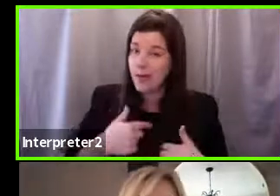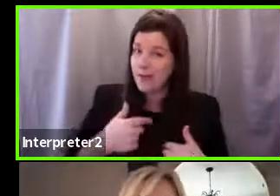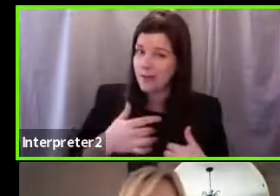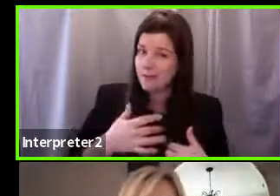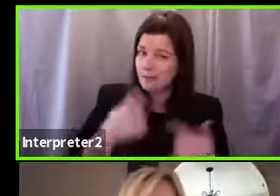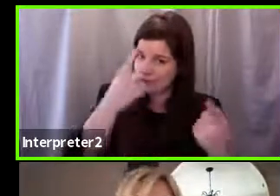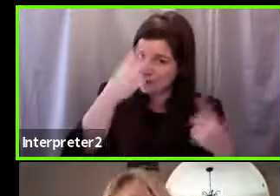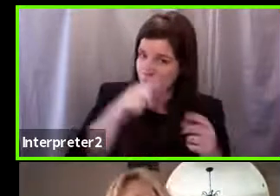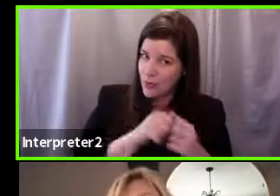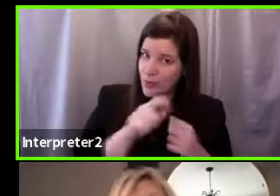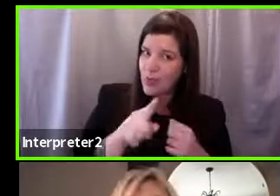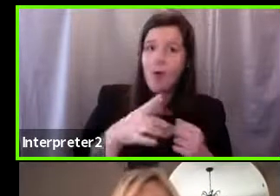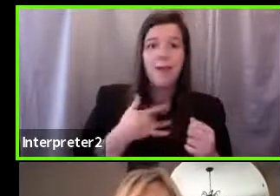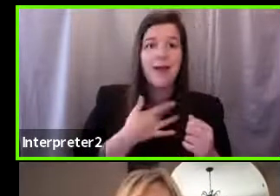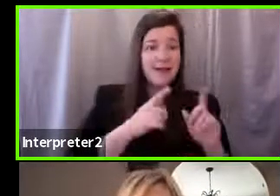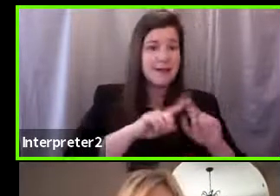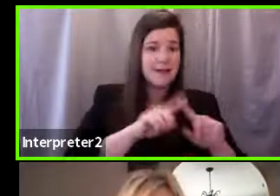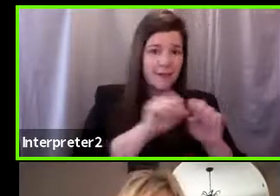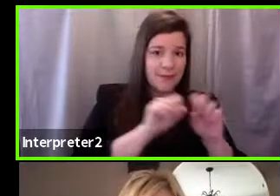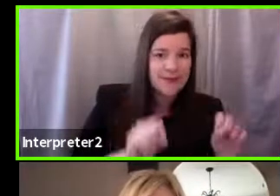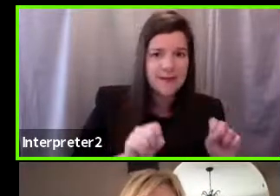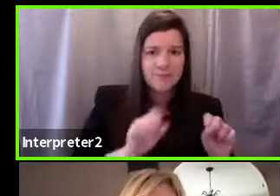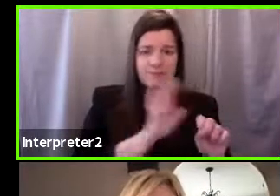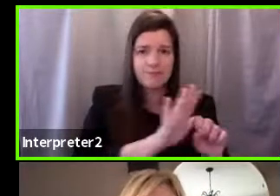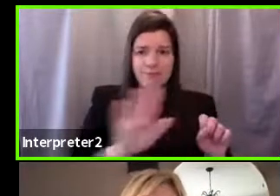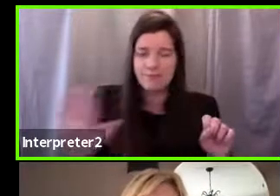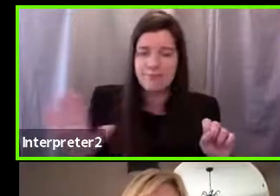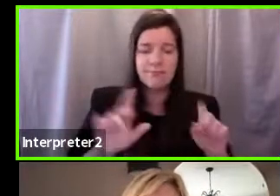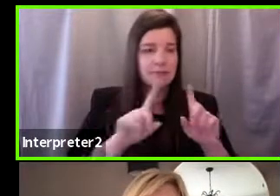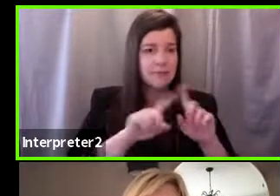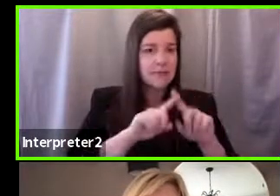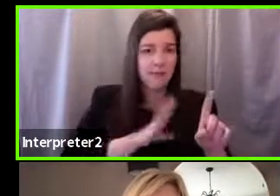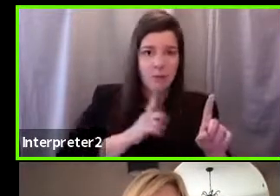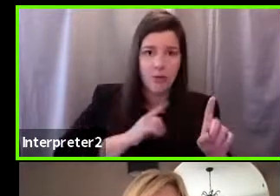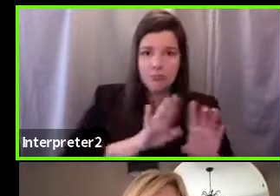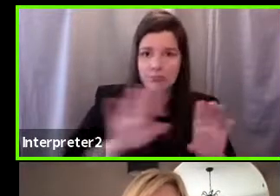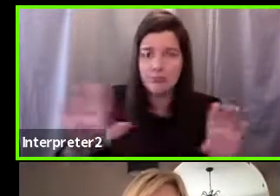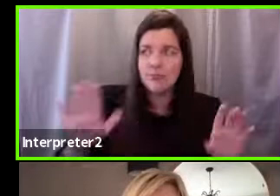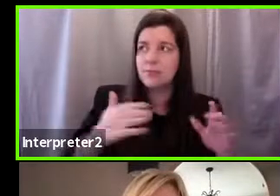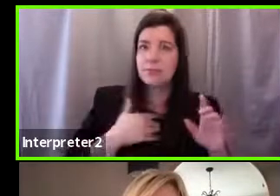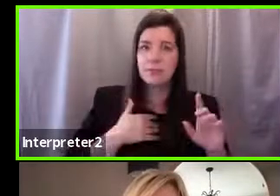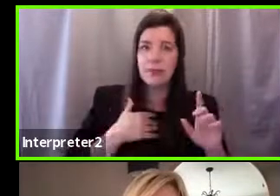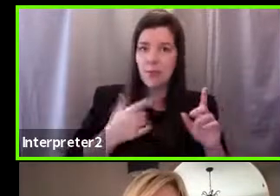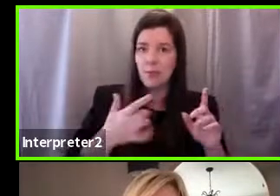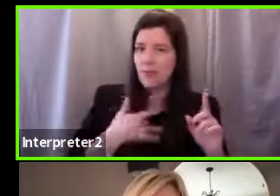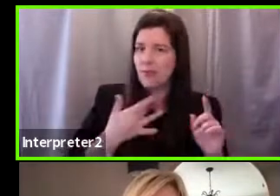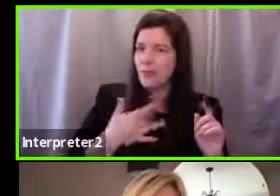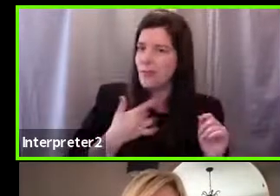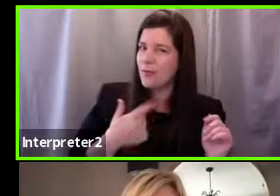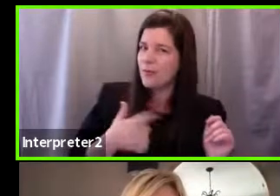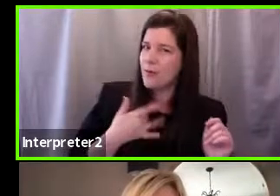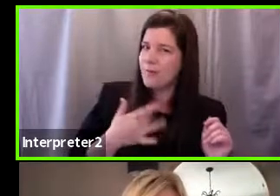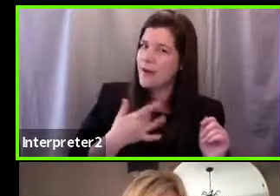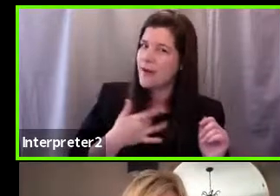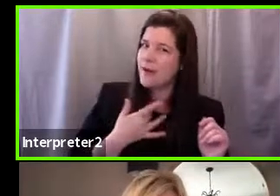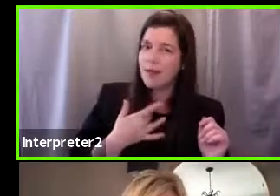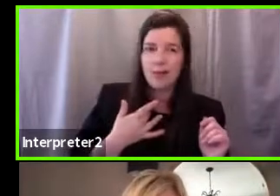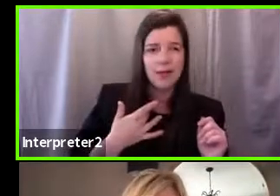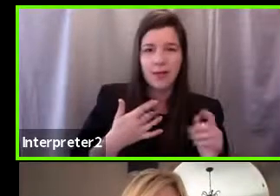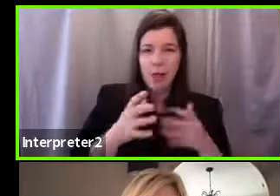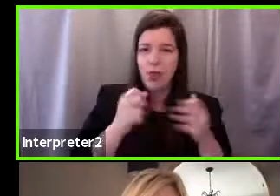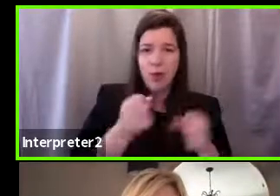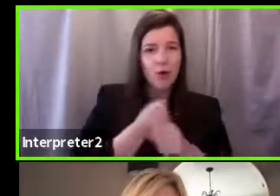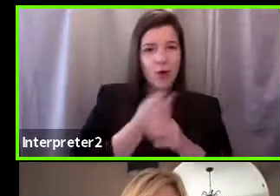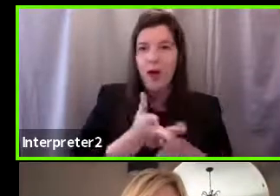inconsistent systems across all of the health occupation boards and commissions are leading to system failures here